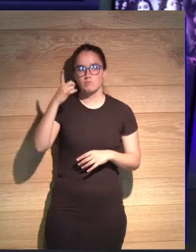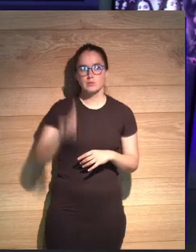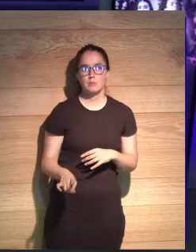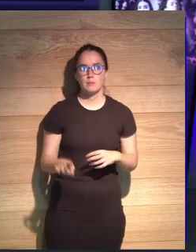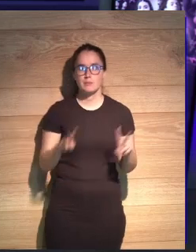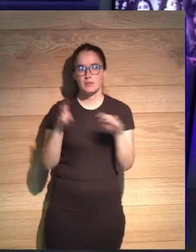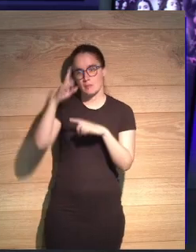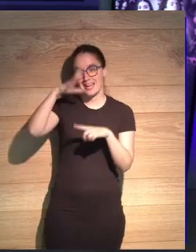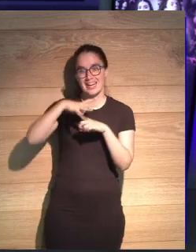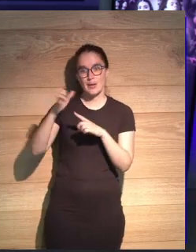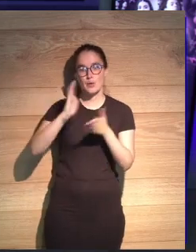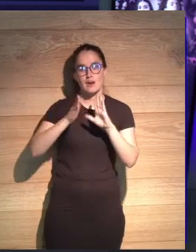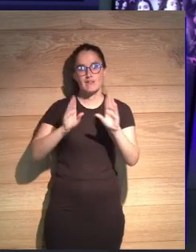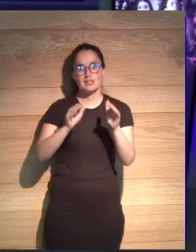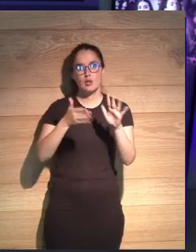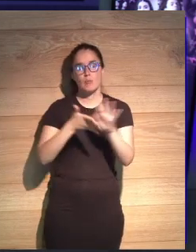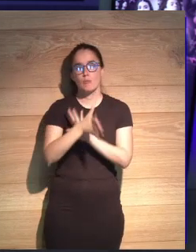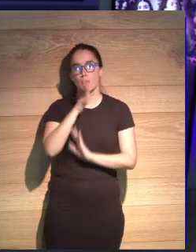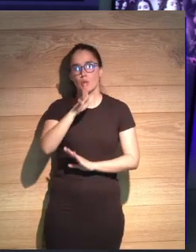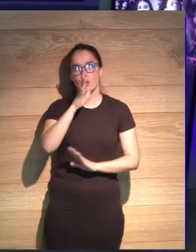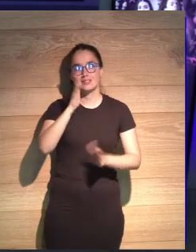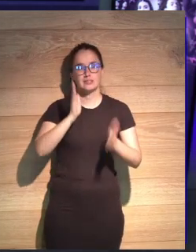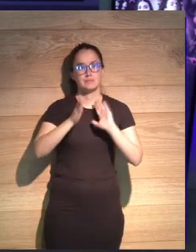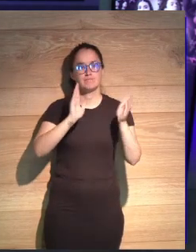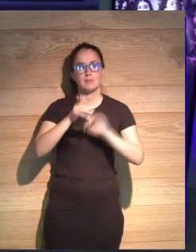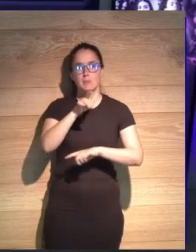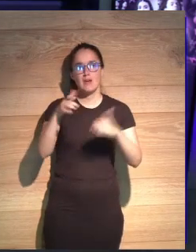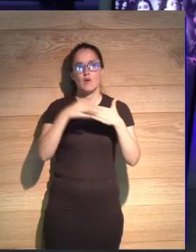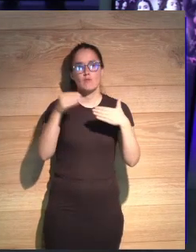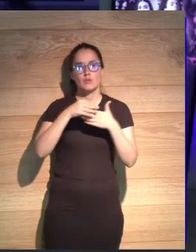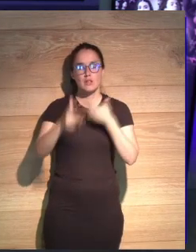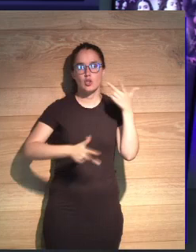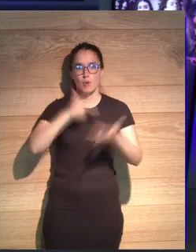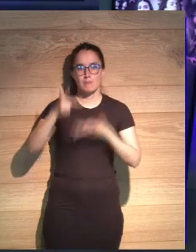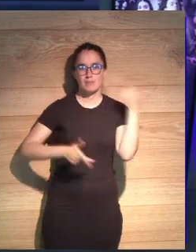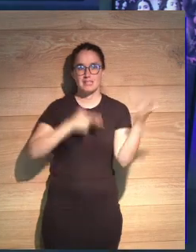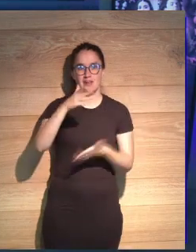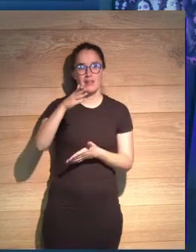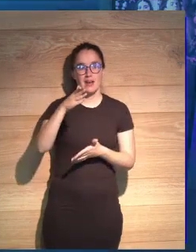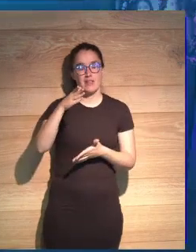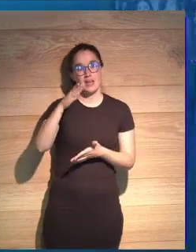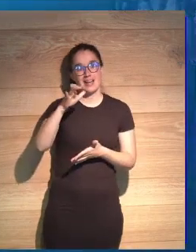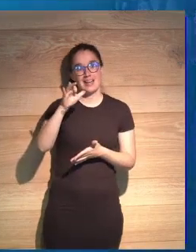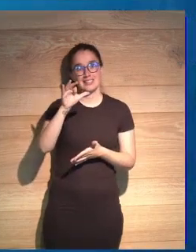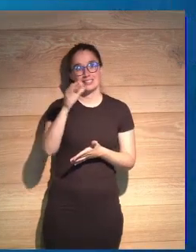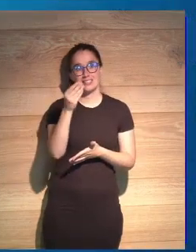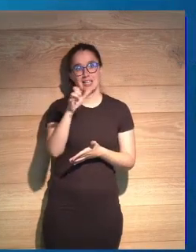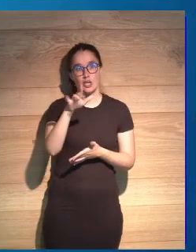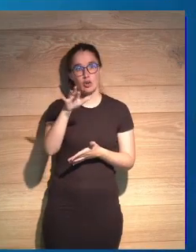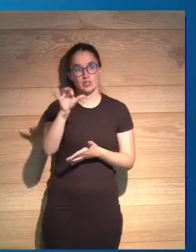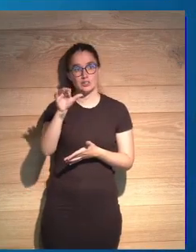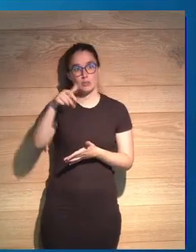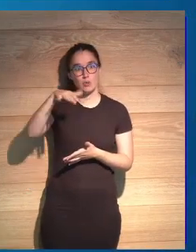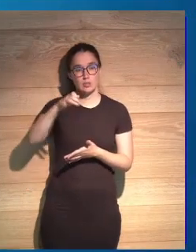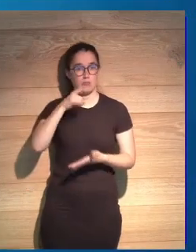Society of Neurology. This is more simple, but has also to do with cognitive rehabilitation. This